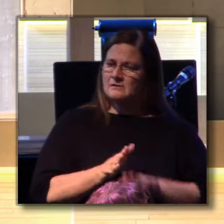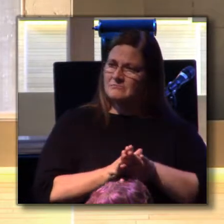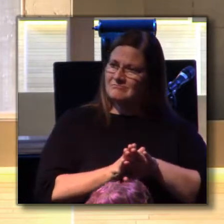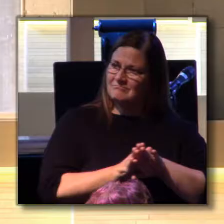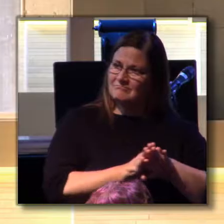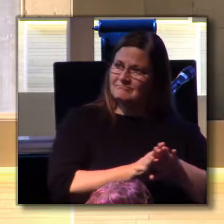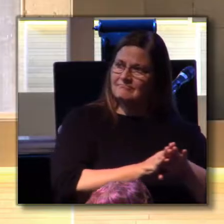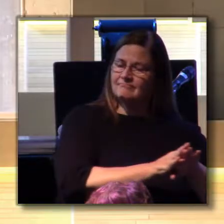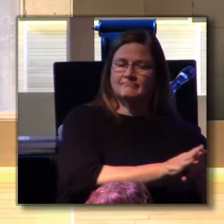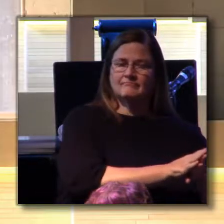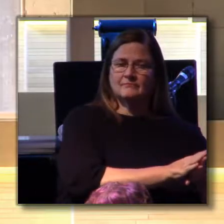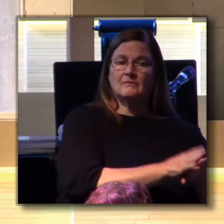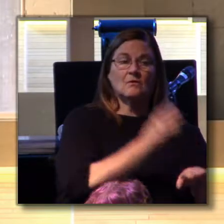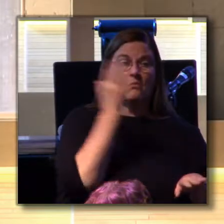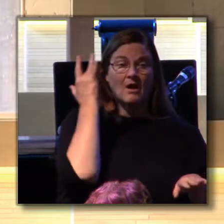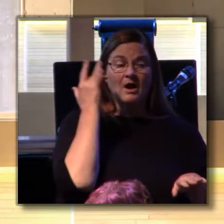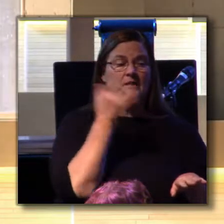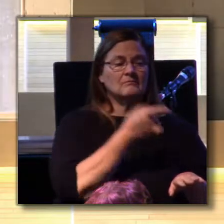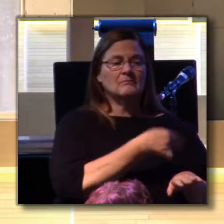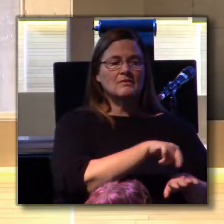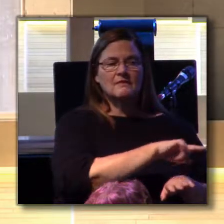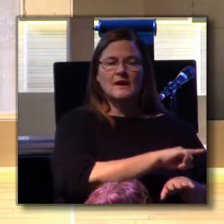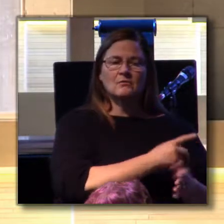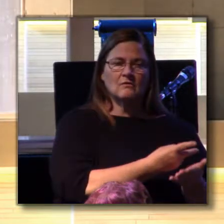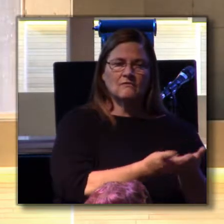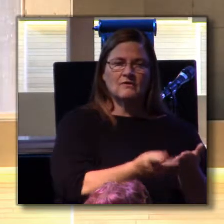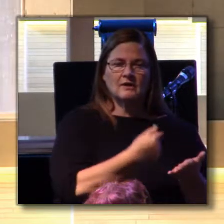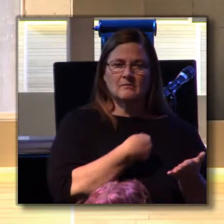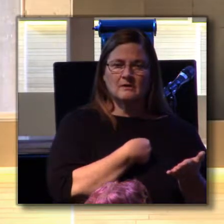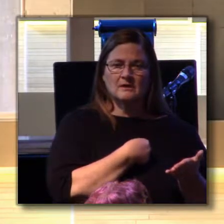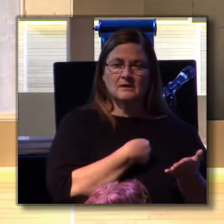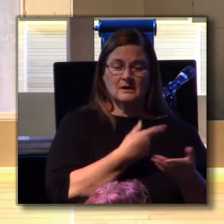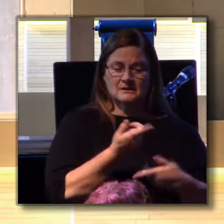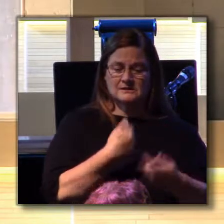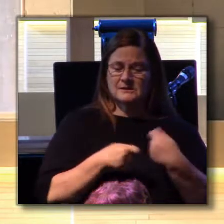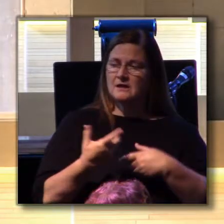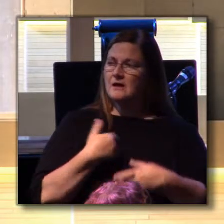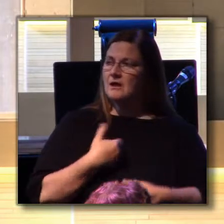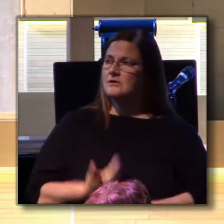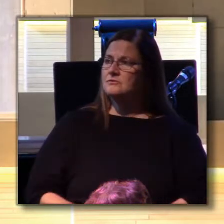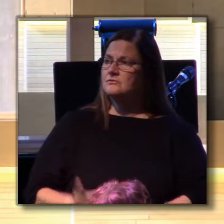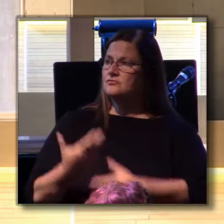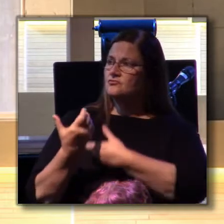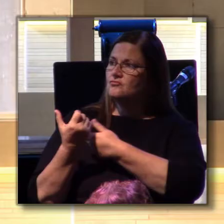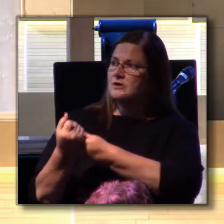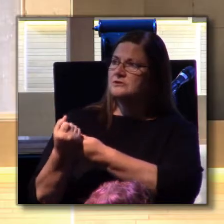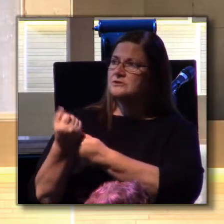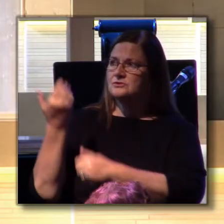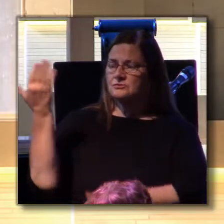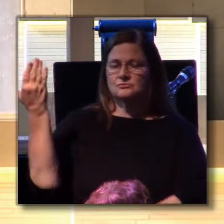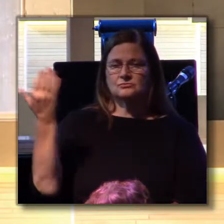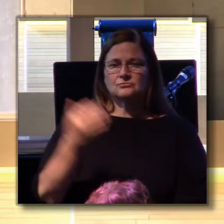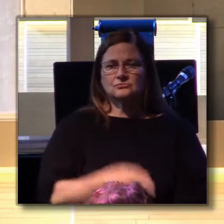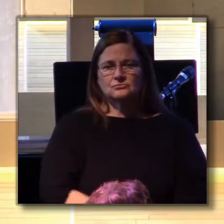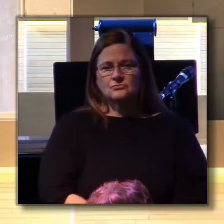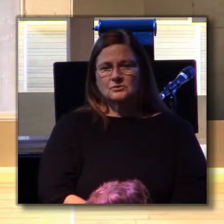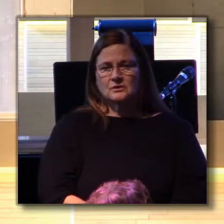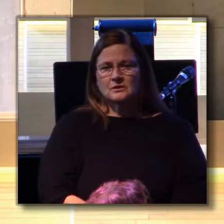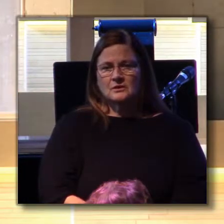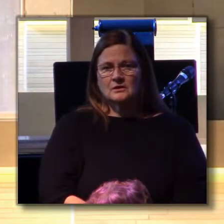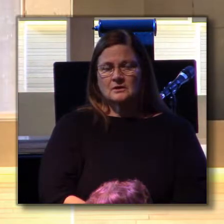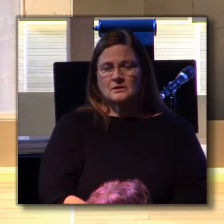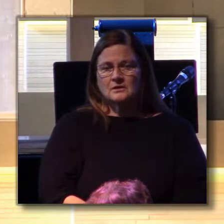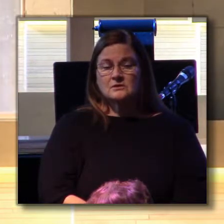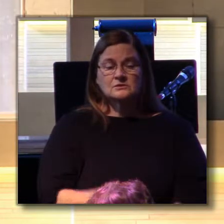because it will fail me and put my trust in you. So this morning, whatever it is, for